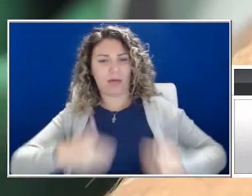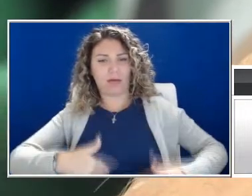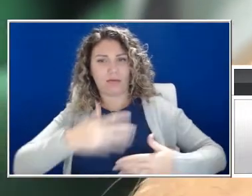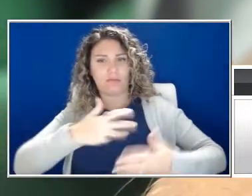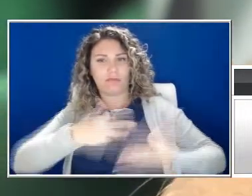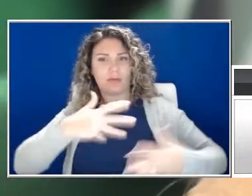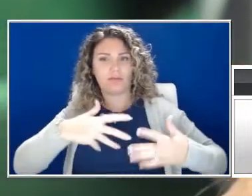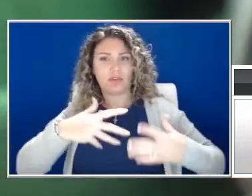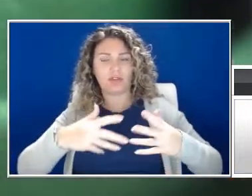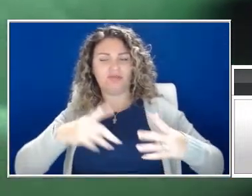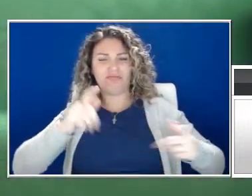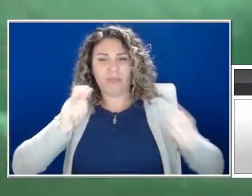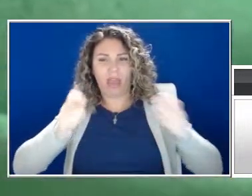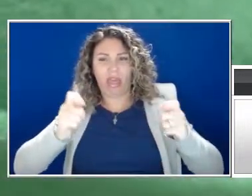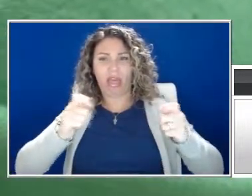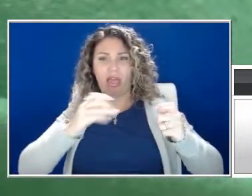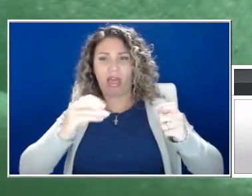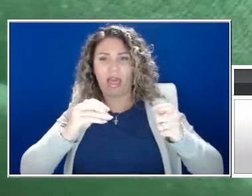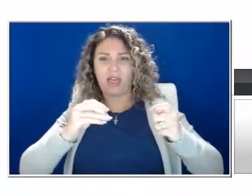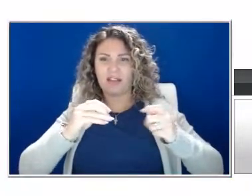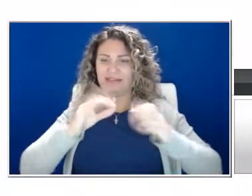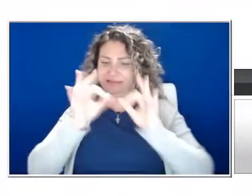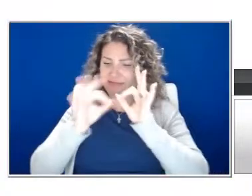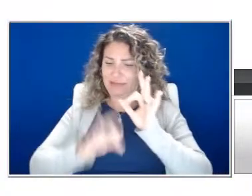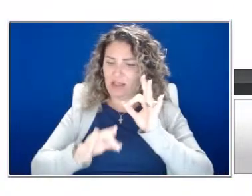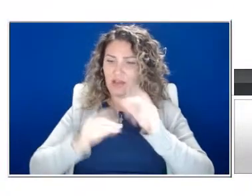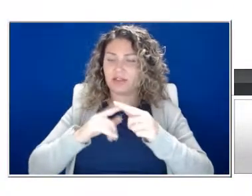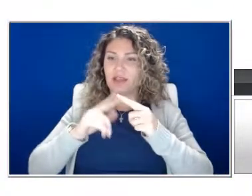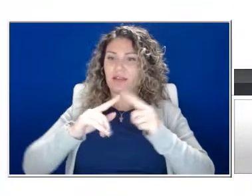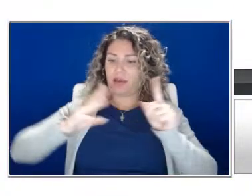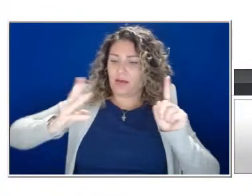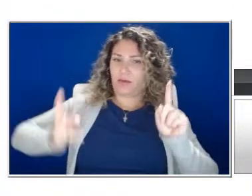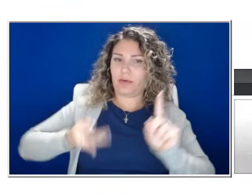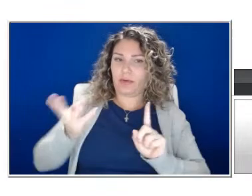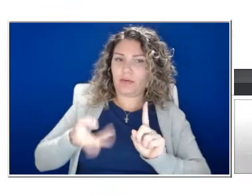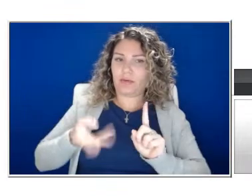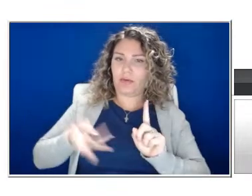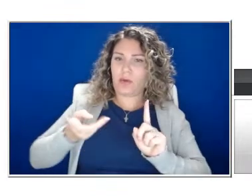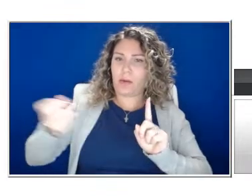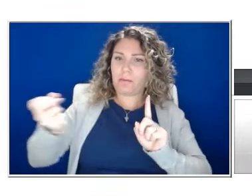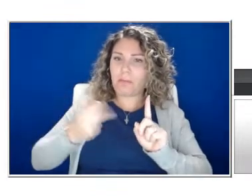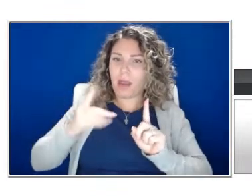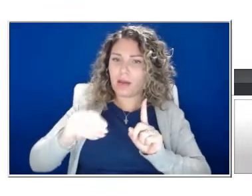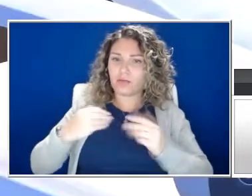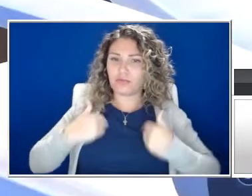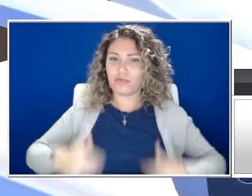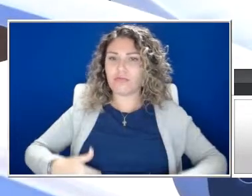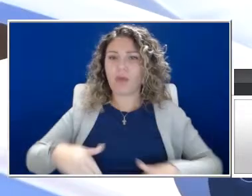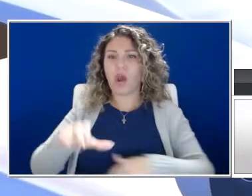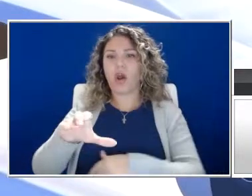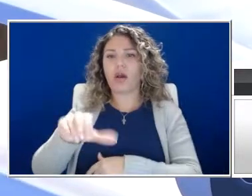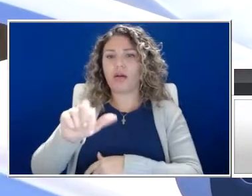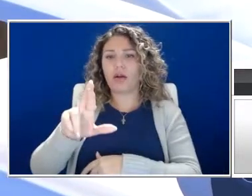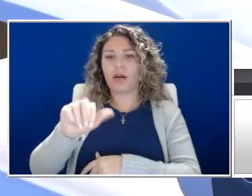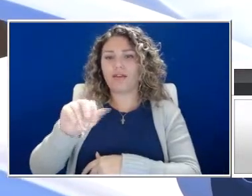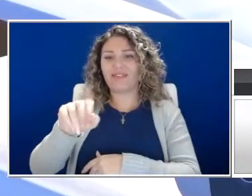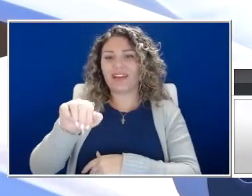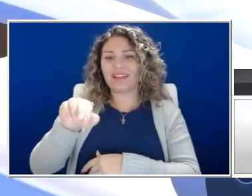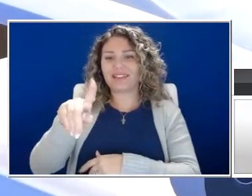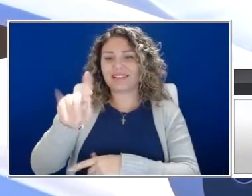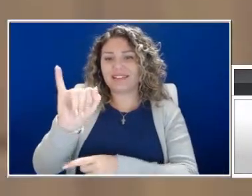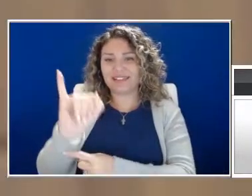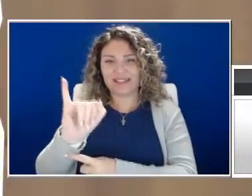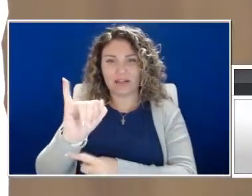them, and infuses them back into your body. CARVYKTI was FDA approved earlier this year. Jody was the first